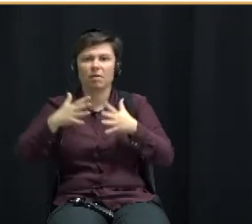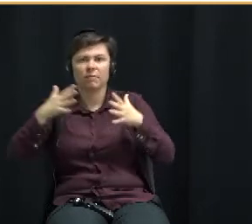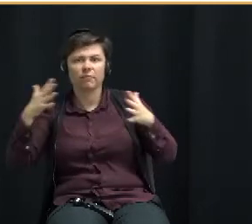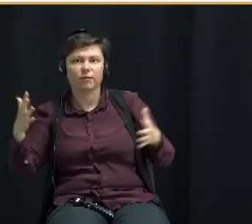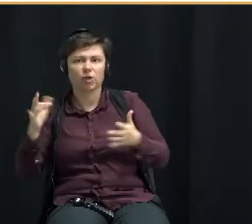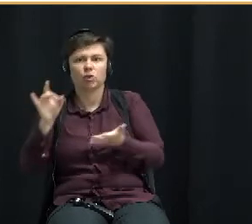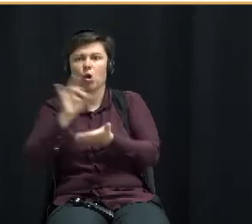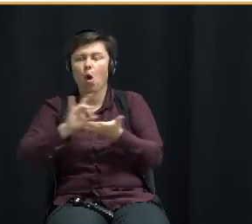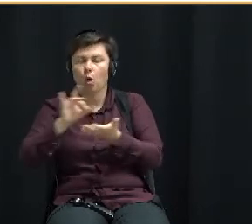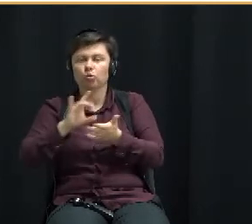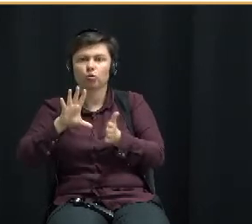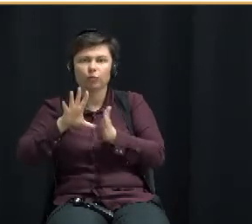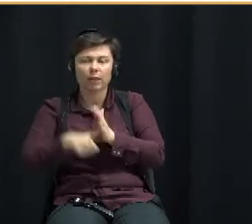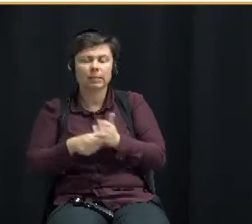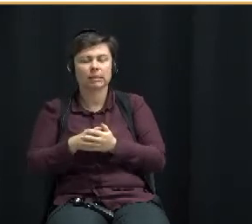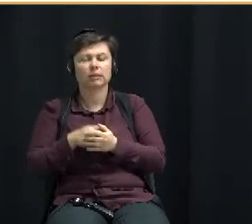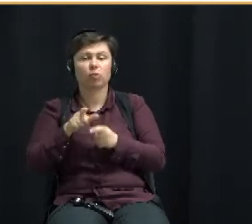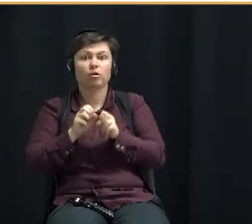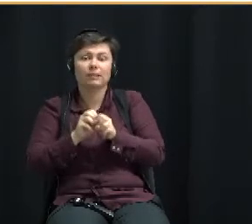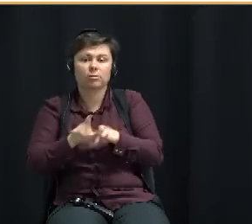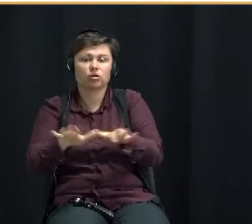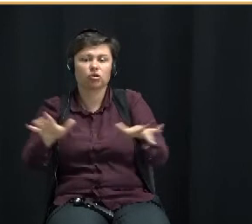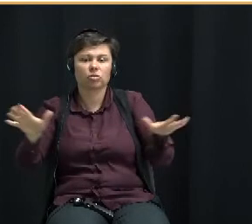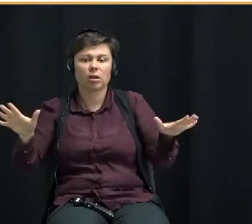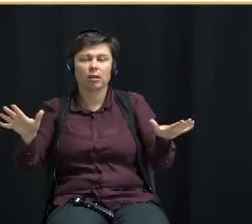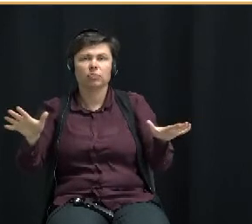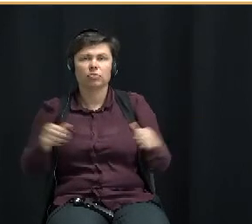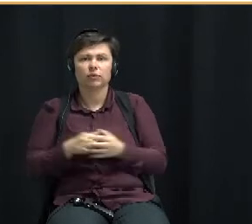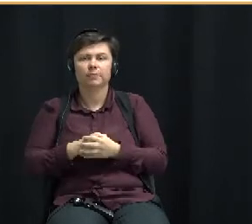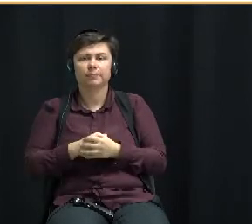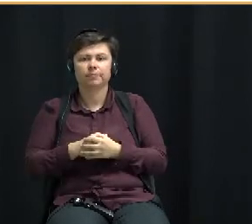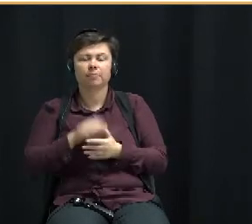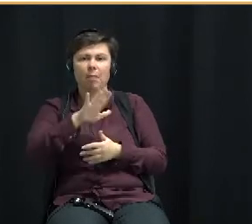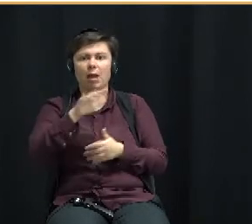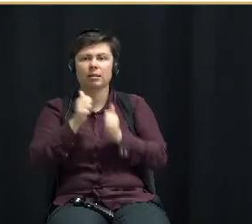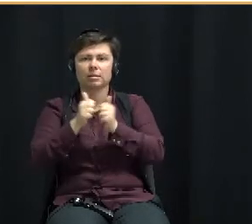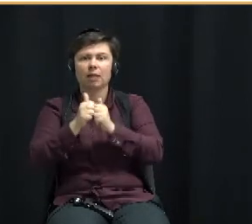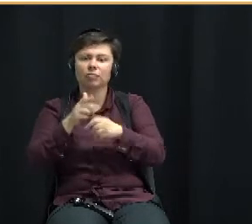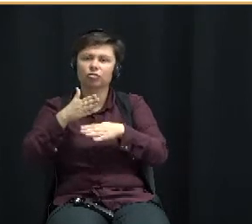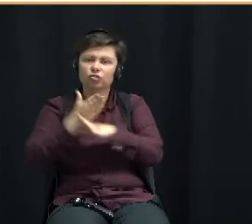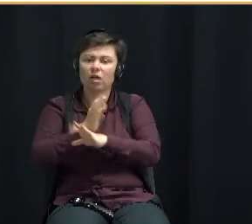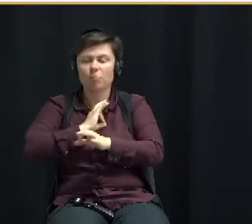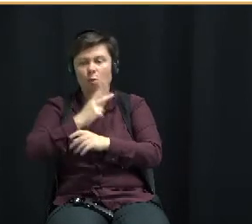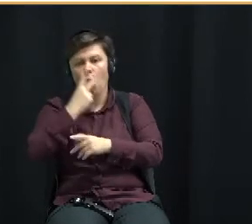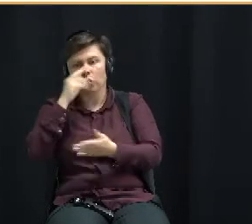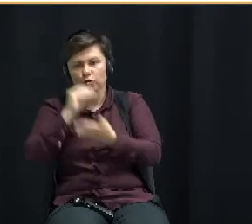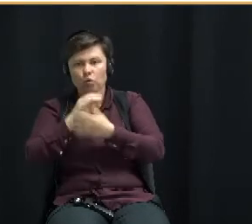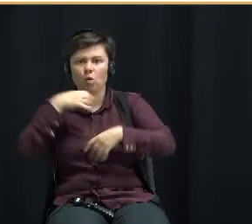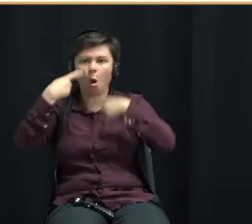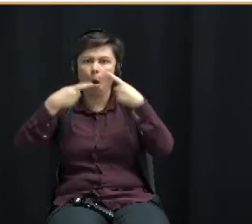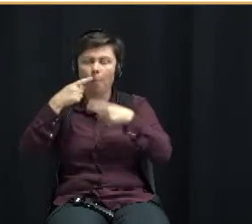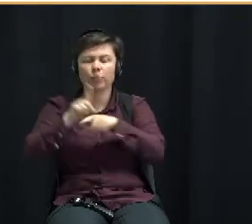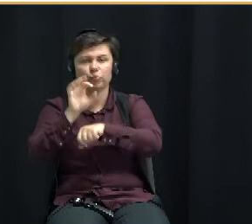network that aims to share experience and projects with good solutions